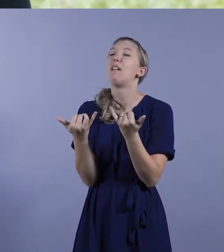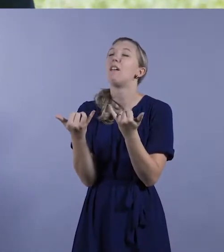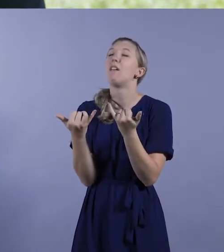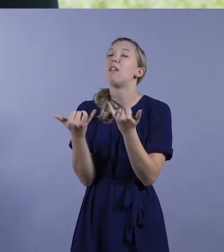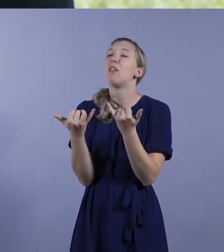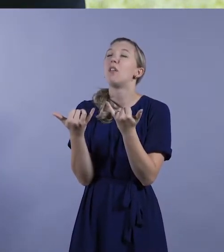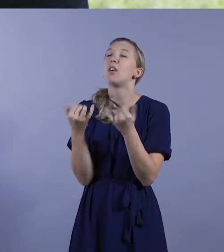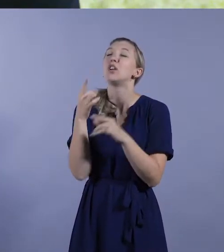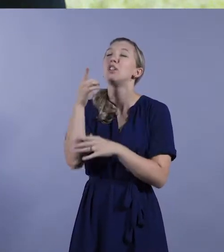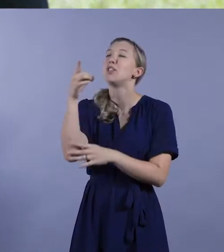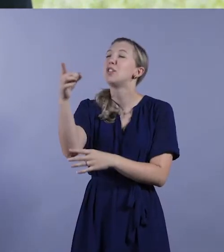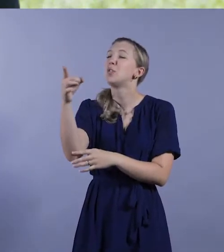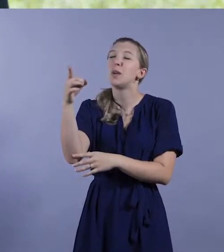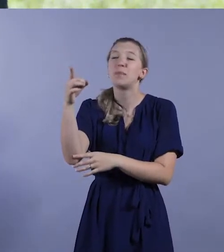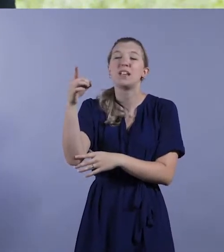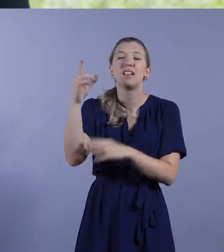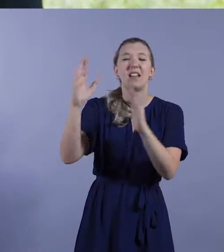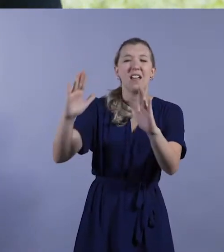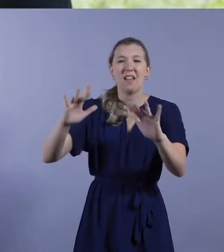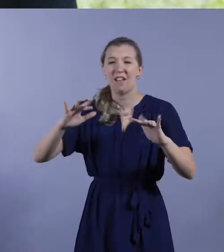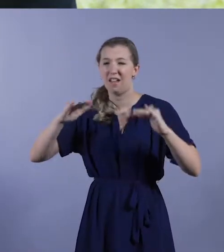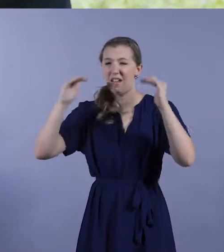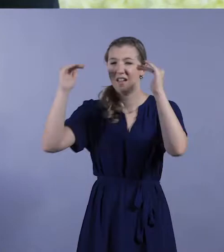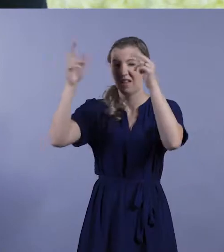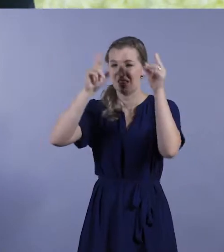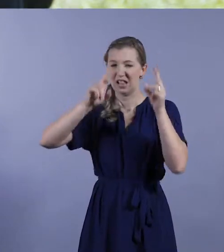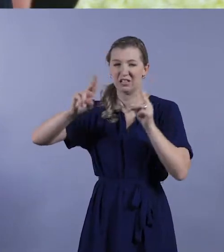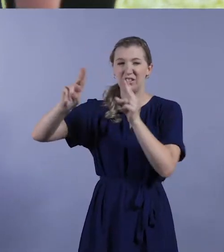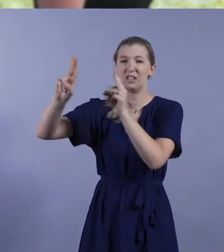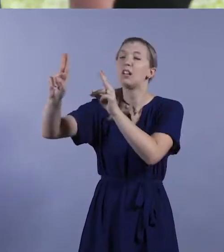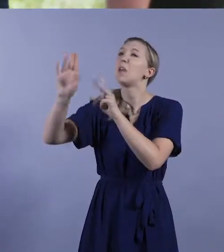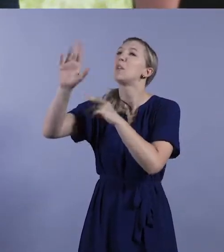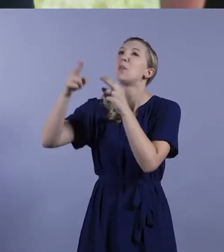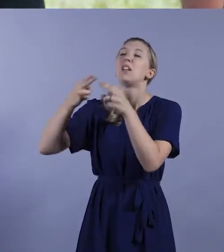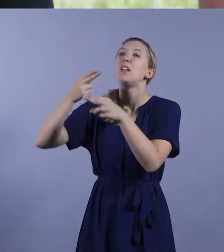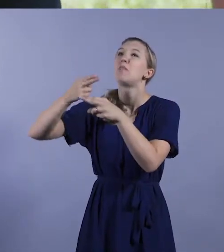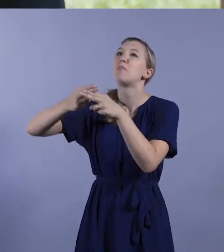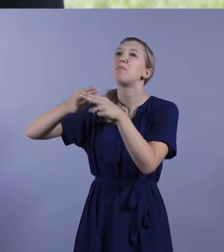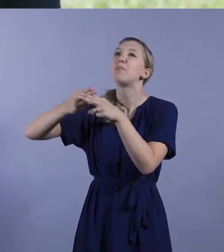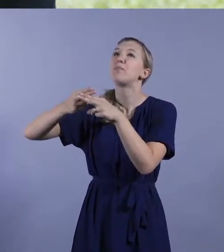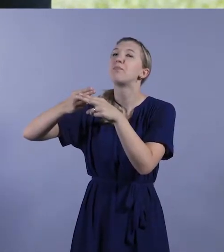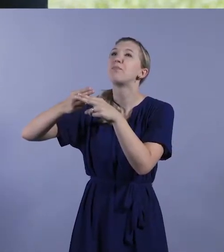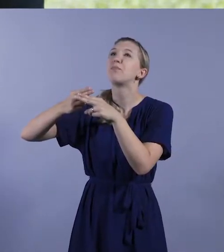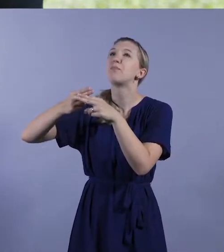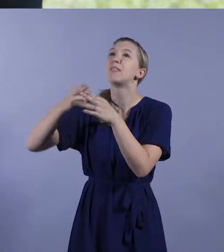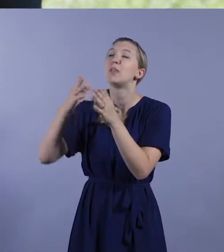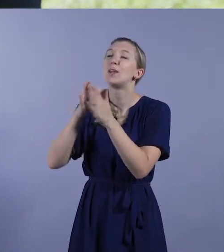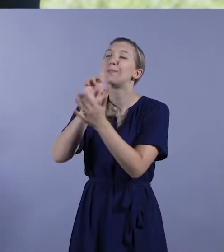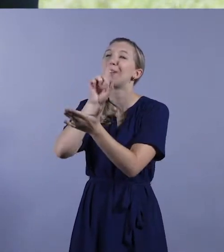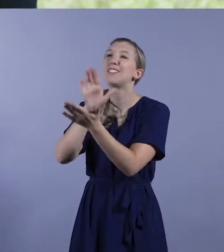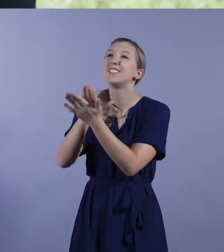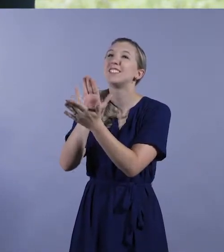you would be high and lifted up as it is your name that we praise.